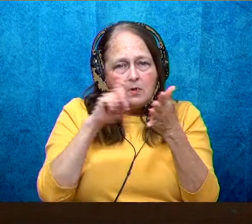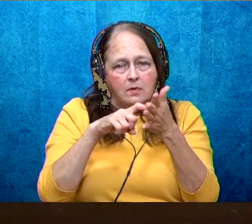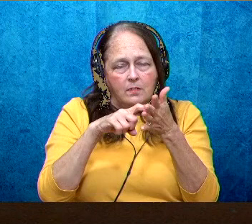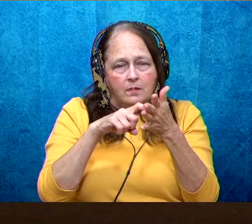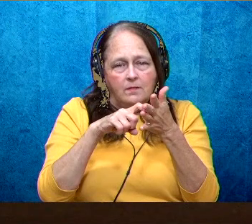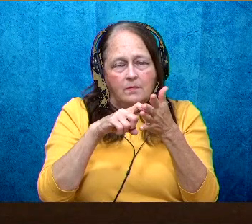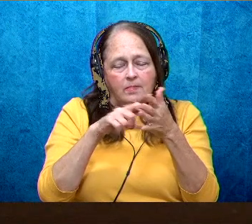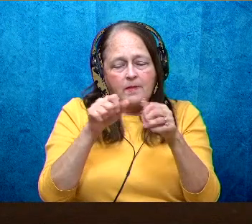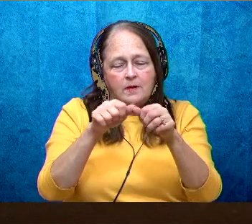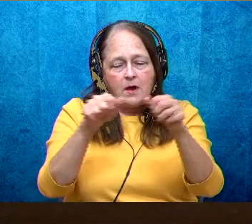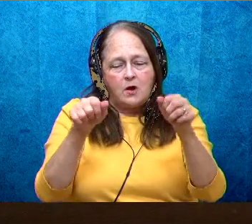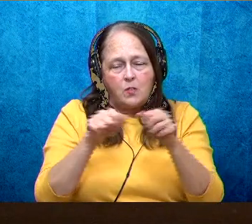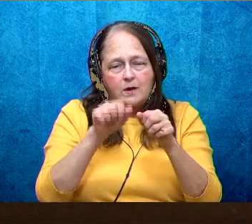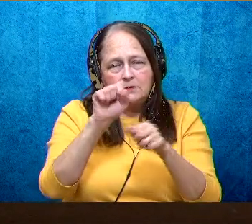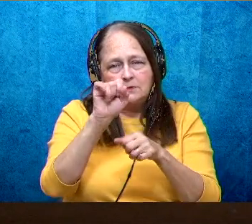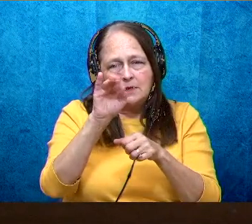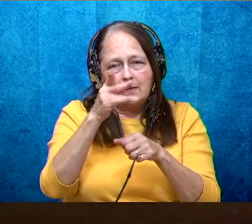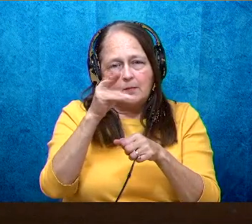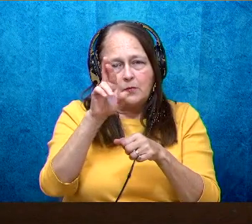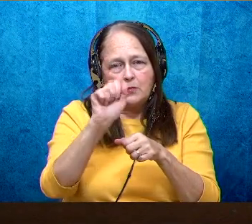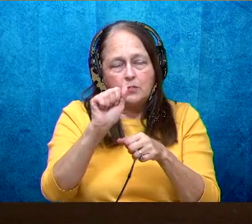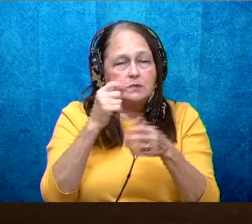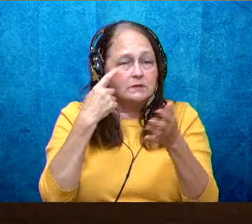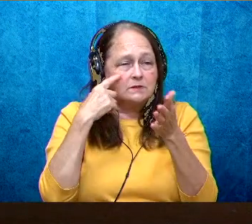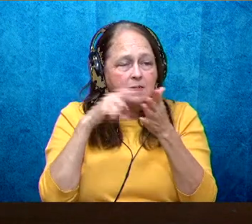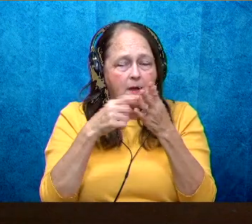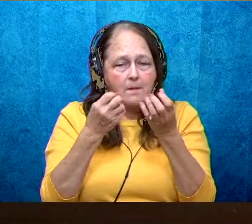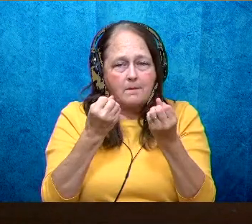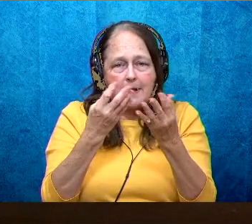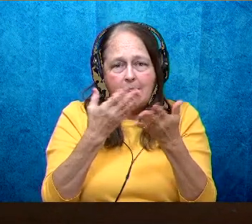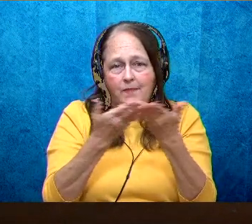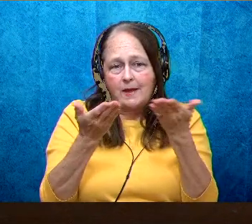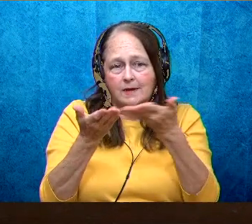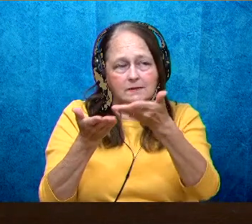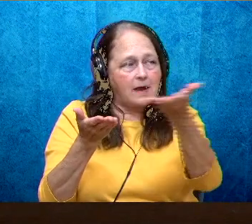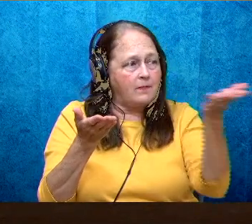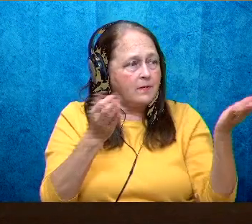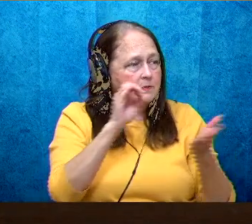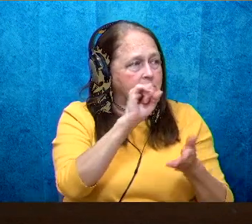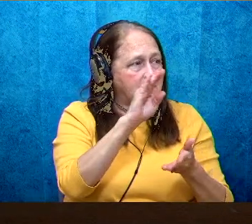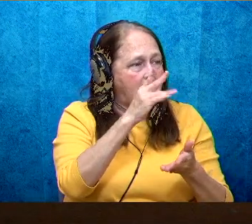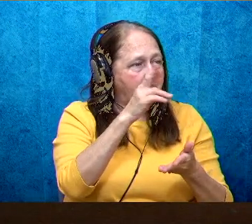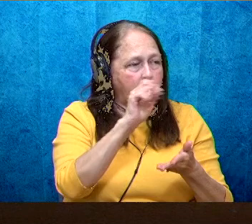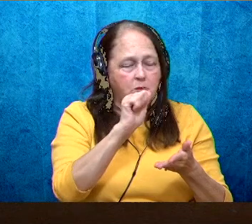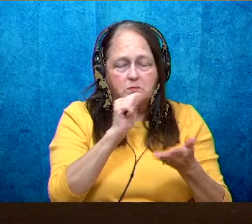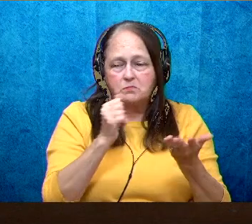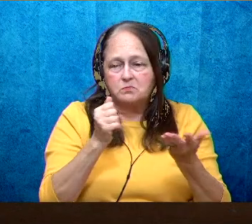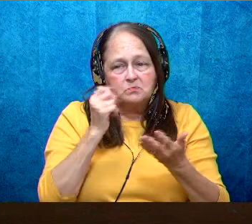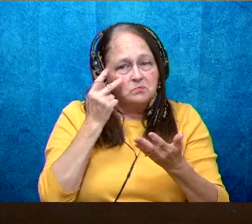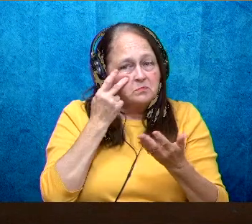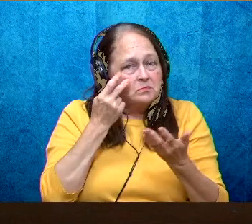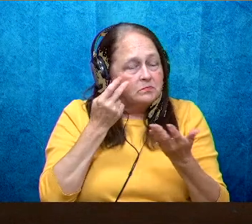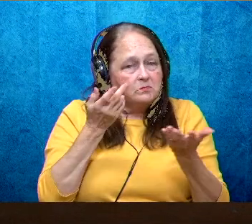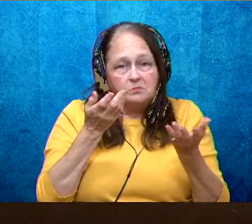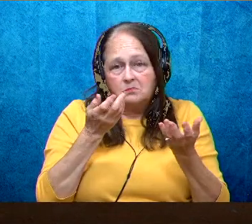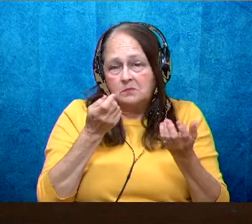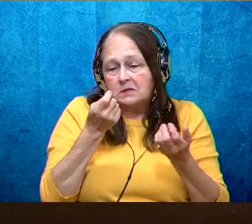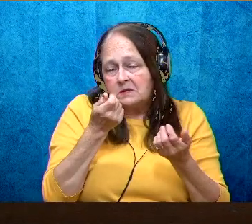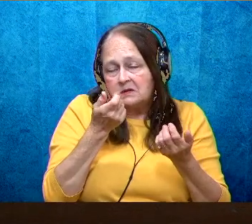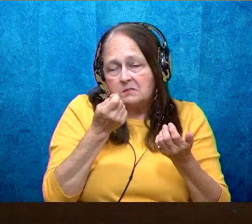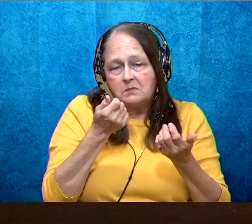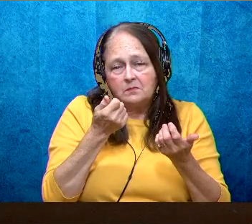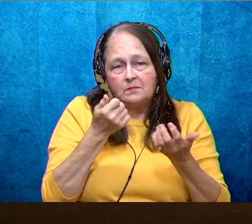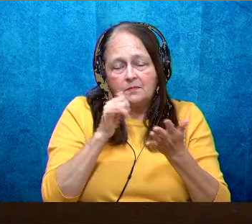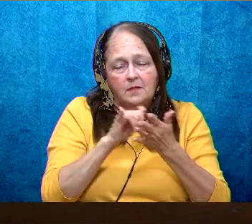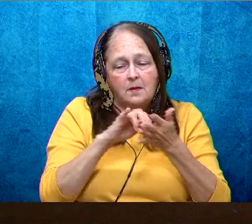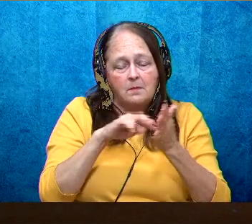the area of Siberia. Do you see many things out there? Okay, I don't see very many things, but I'm not sure